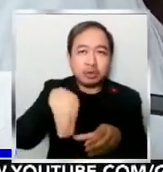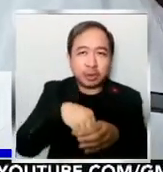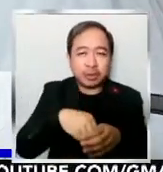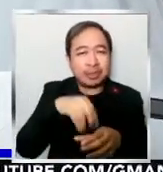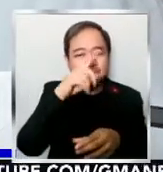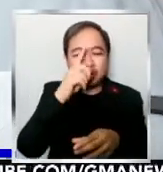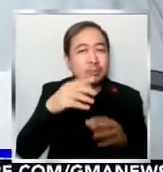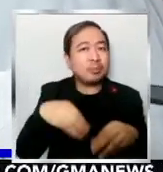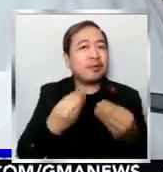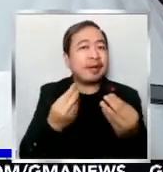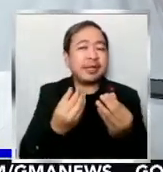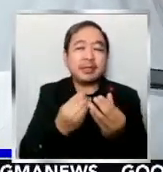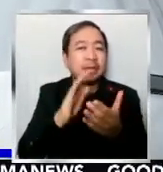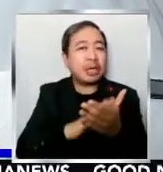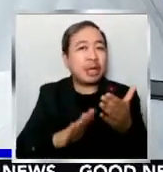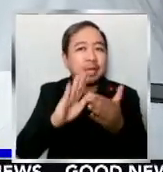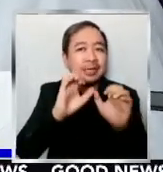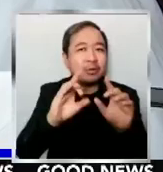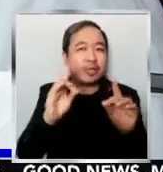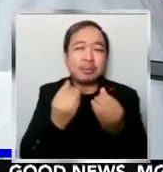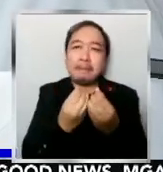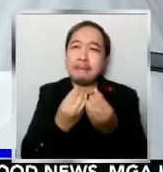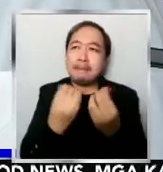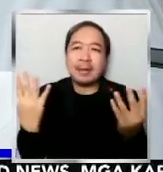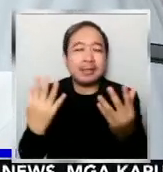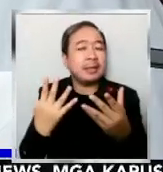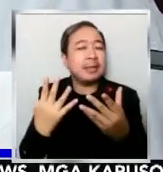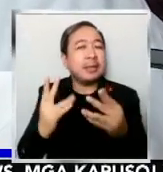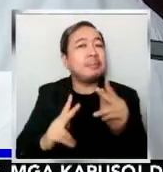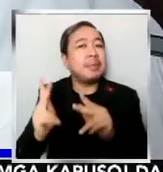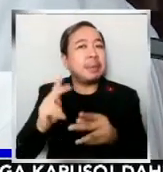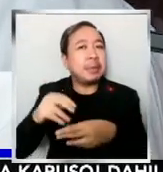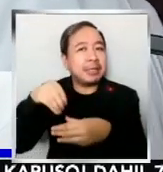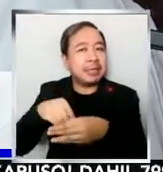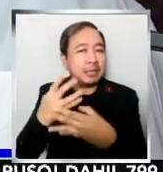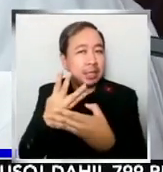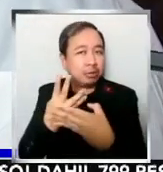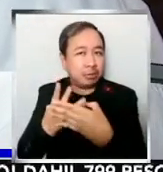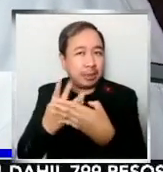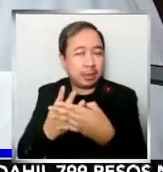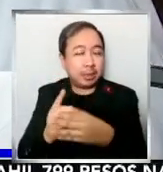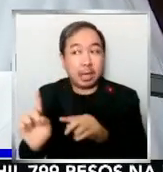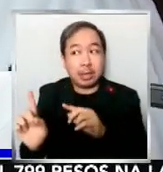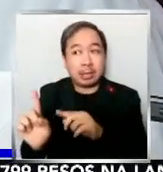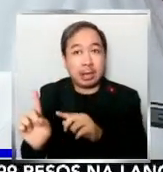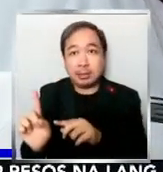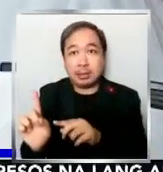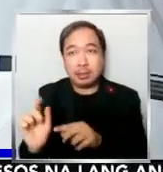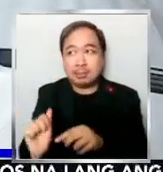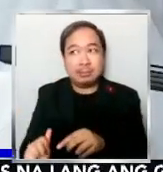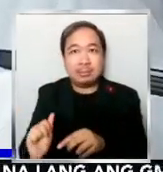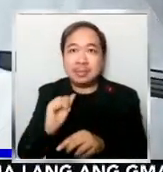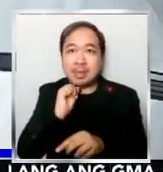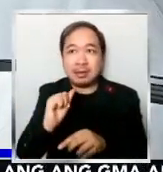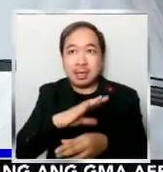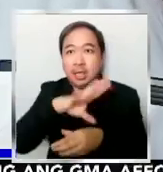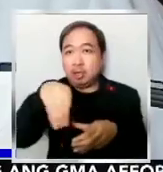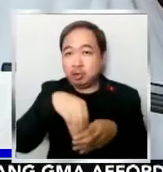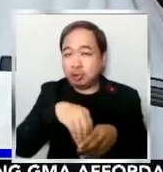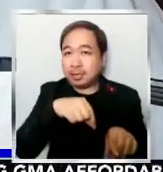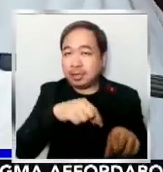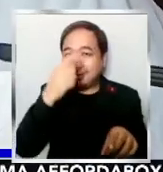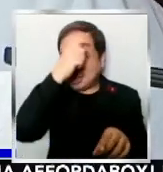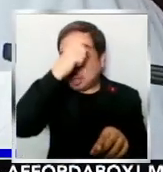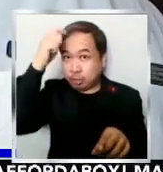to many of the inmates na who want to do it. Yung kanyang hindi pagbalik doon was a sign also that he was very mad. He was very,